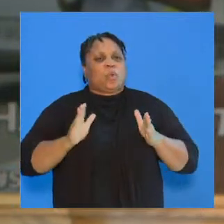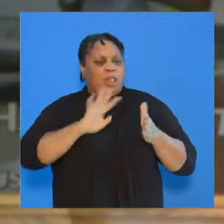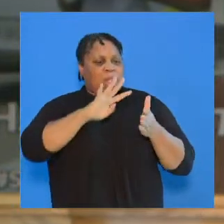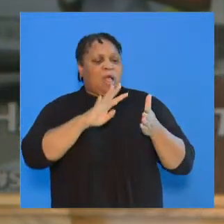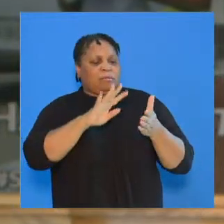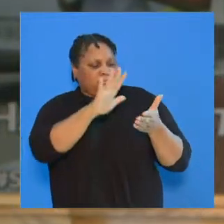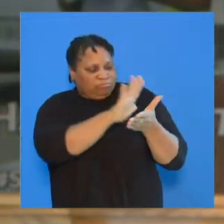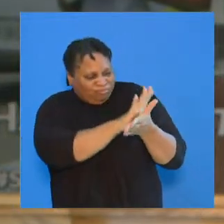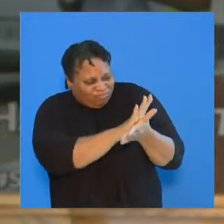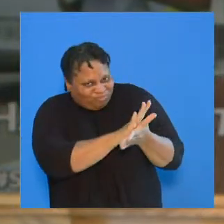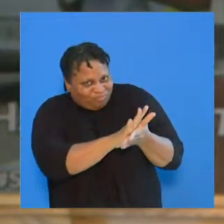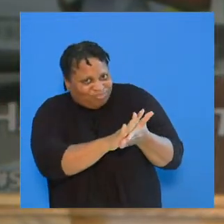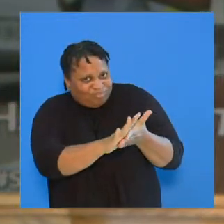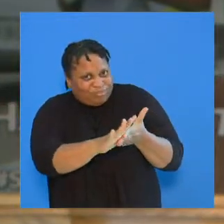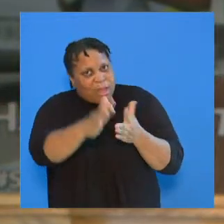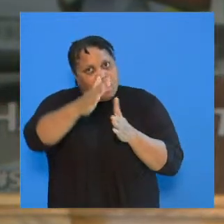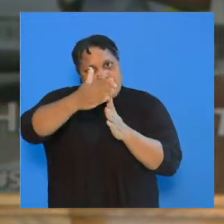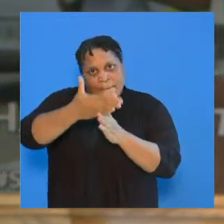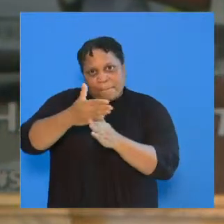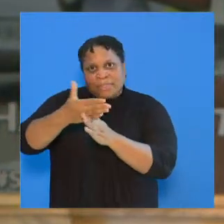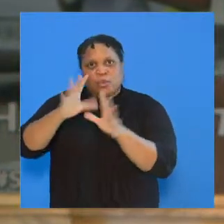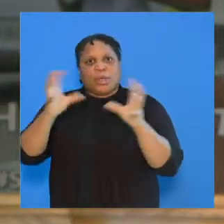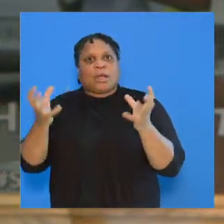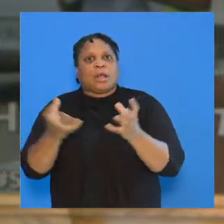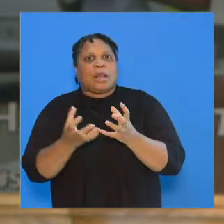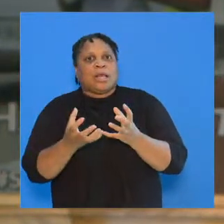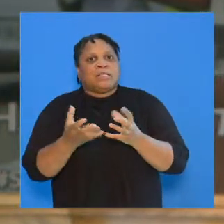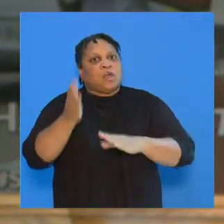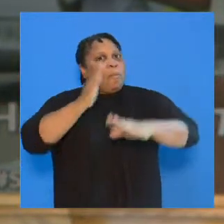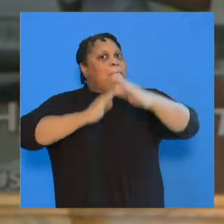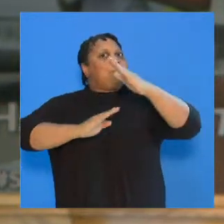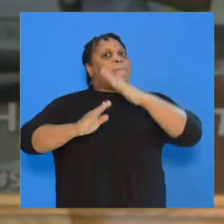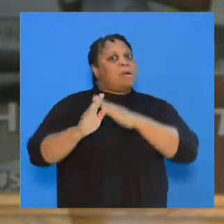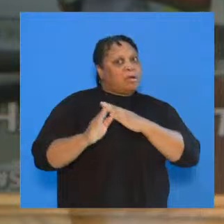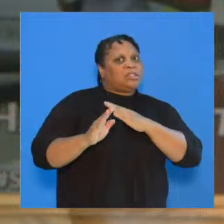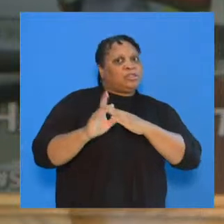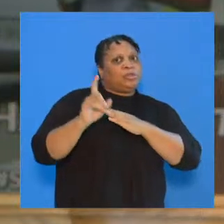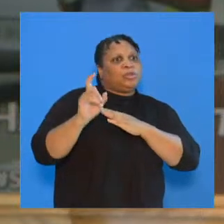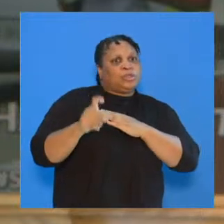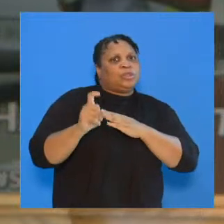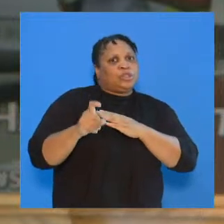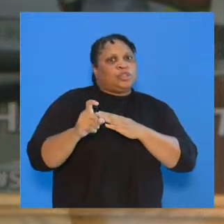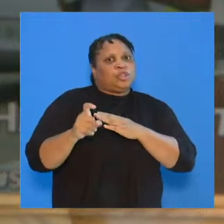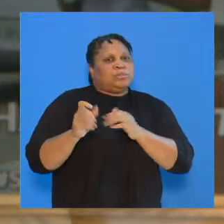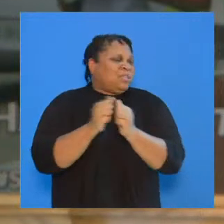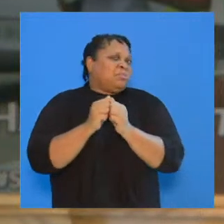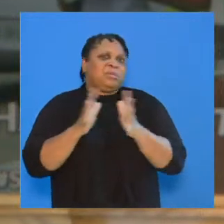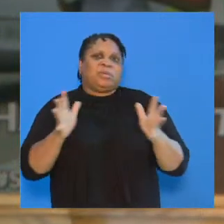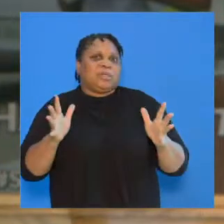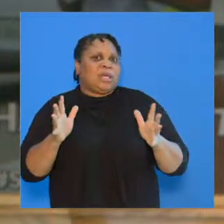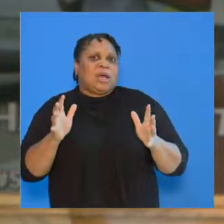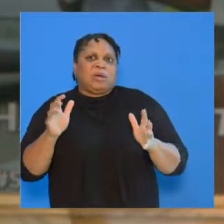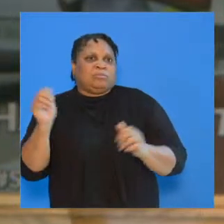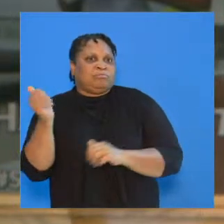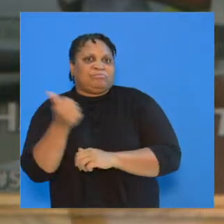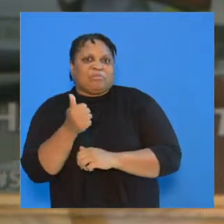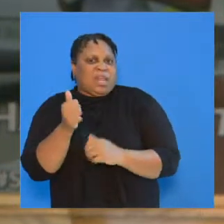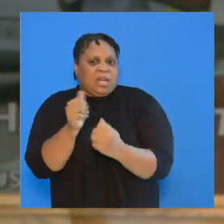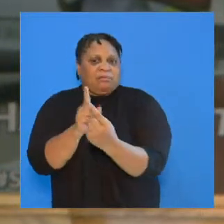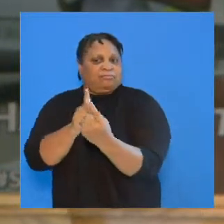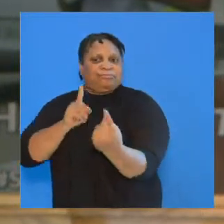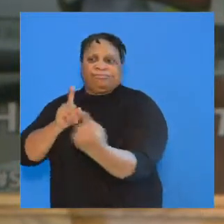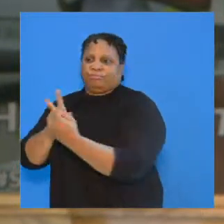classes. Martial arts or other contact activities should be completed without any person-to-person